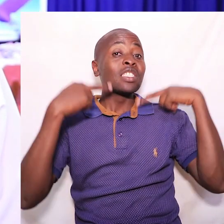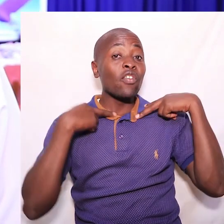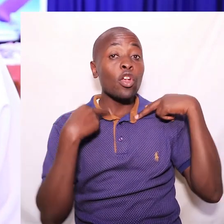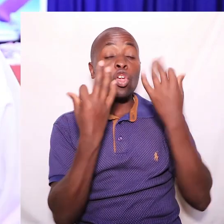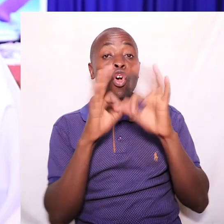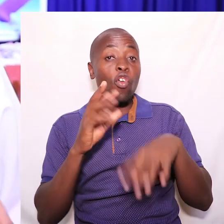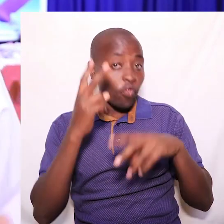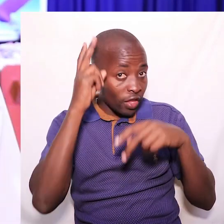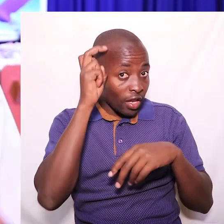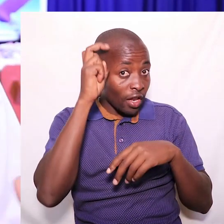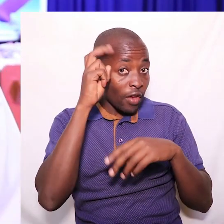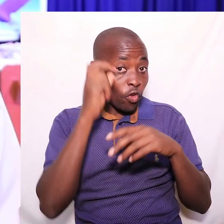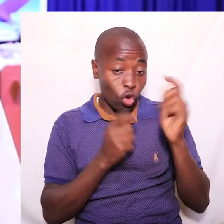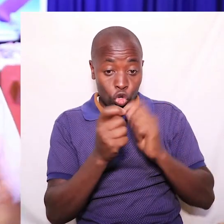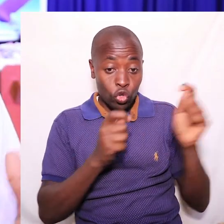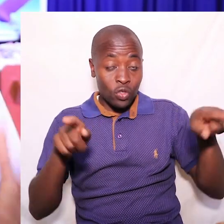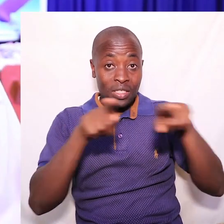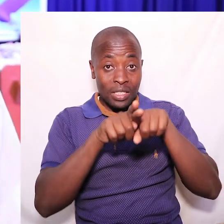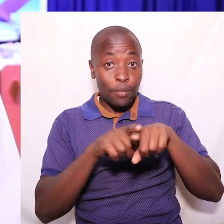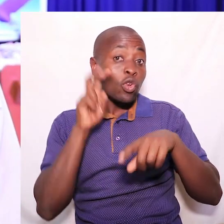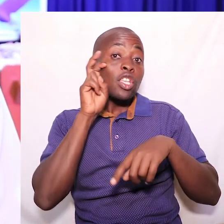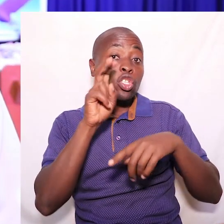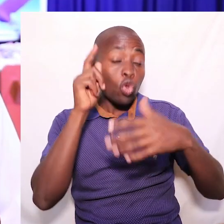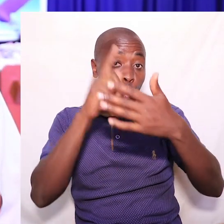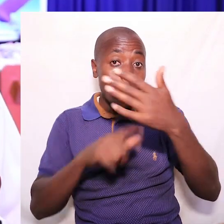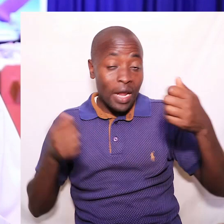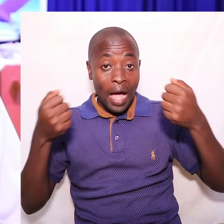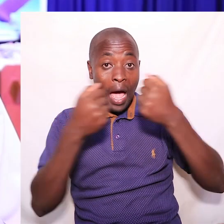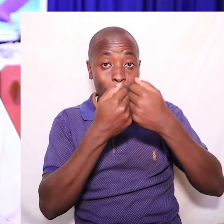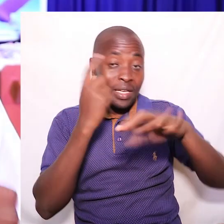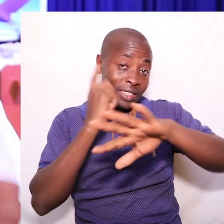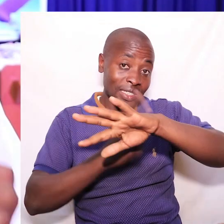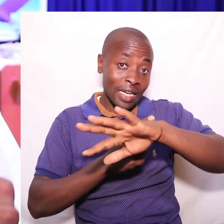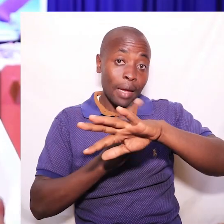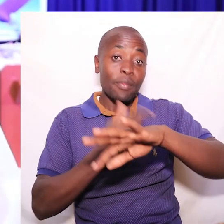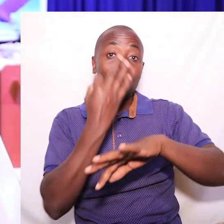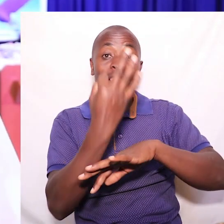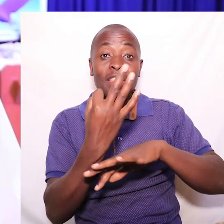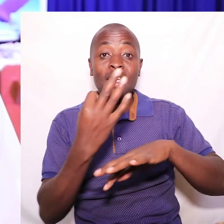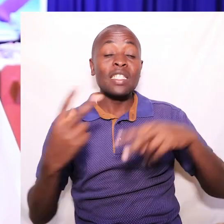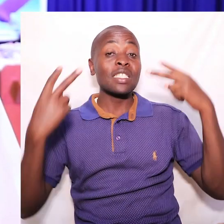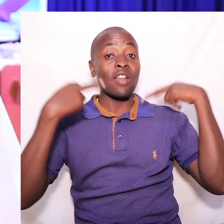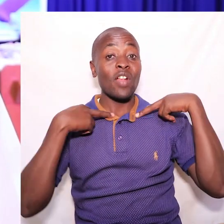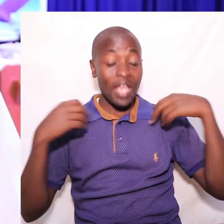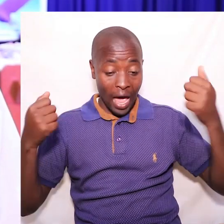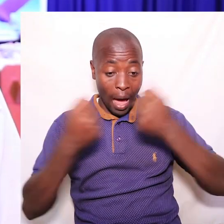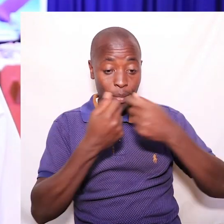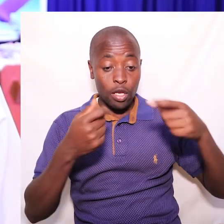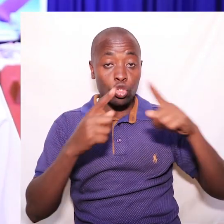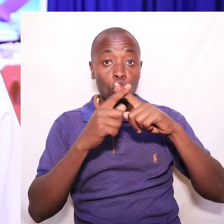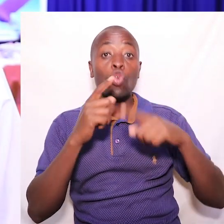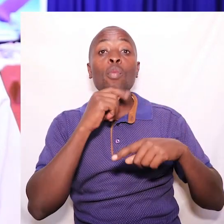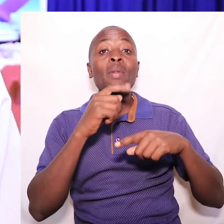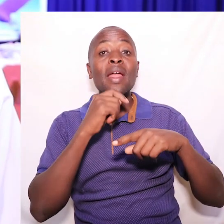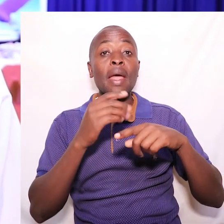by Satan. And you can see the resulting things that happen when these three bondages happen to man. When God gives